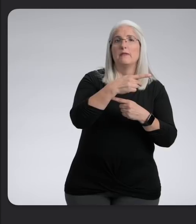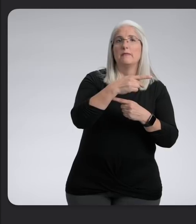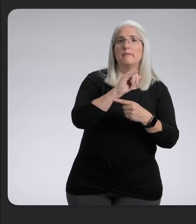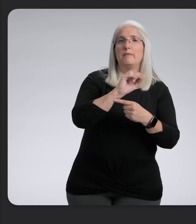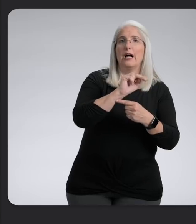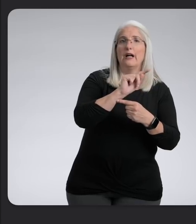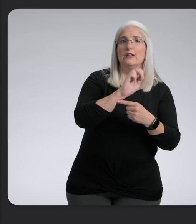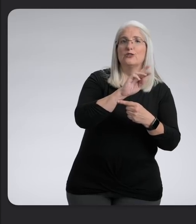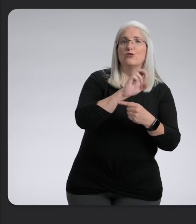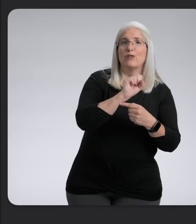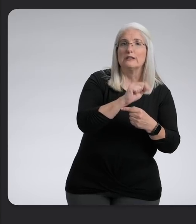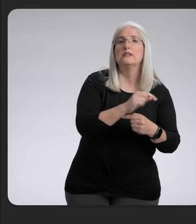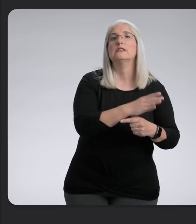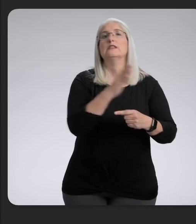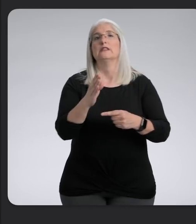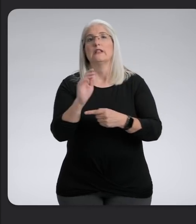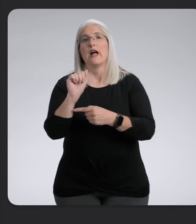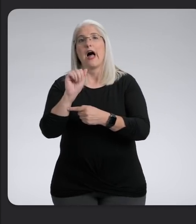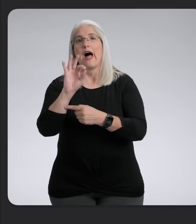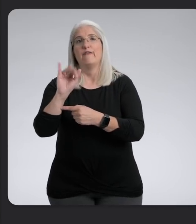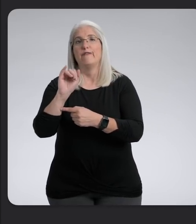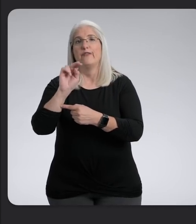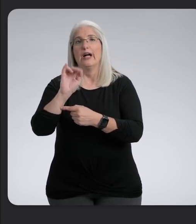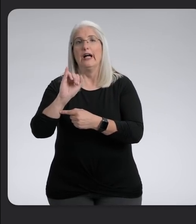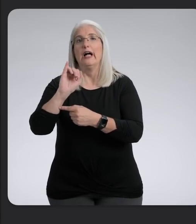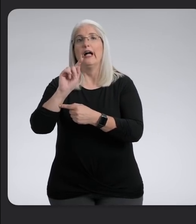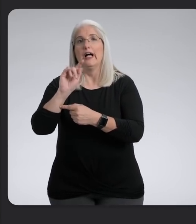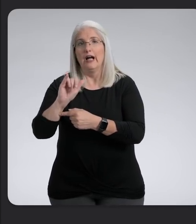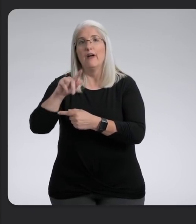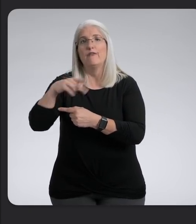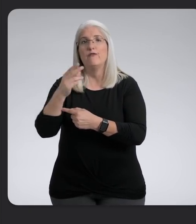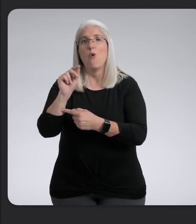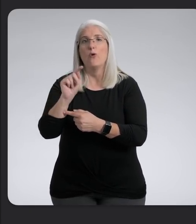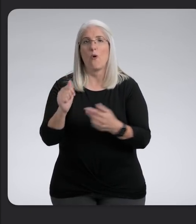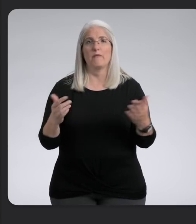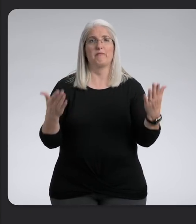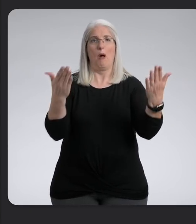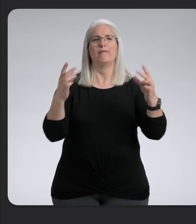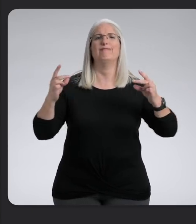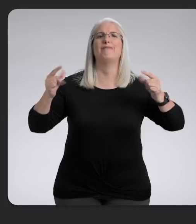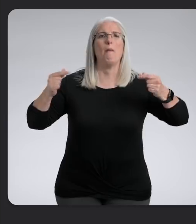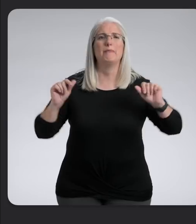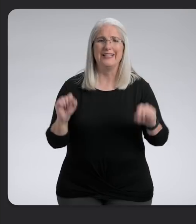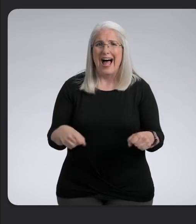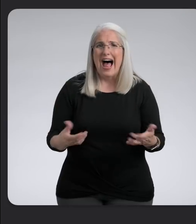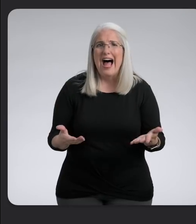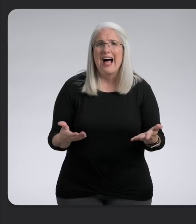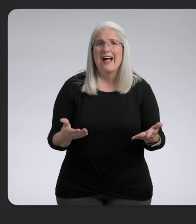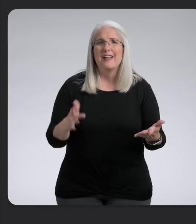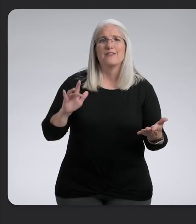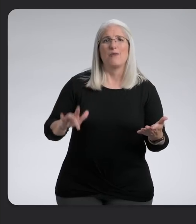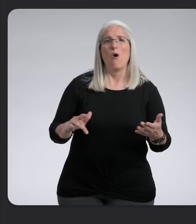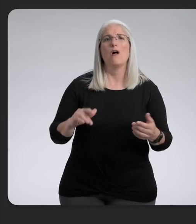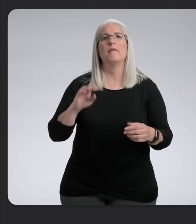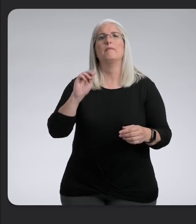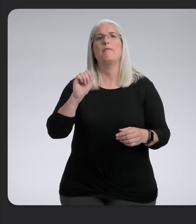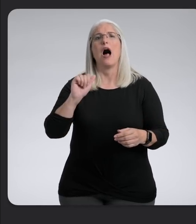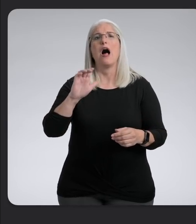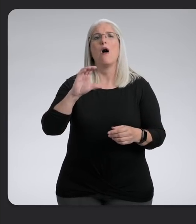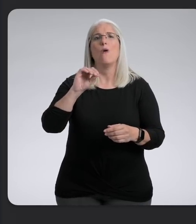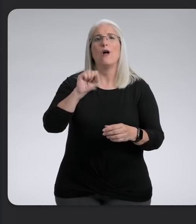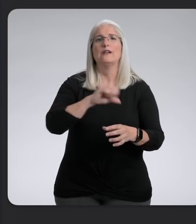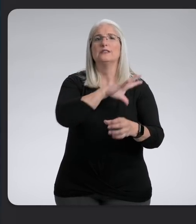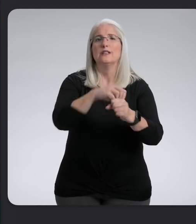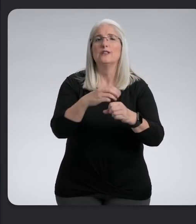favorite playlist in Apple Music, all in one click. We've weaved shortcuts throughout macOS so you can run them no matter what app is